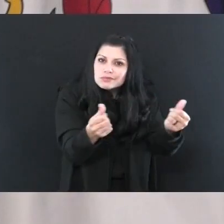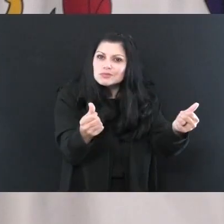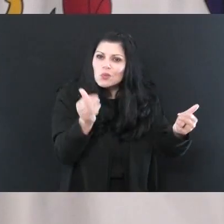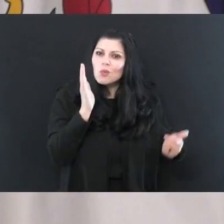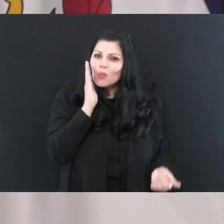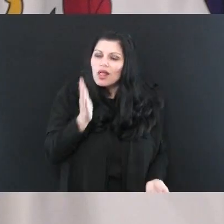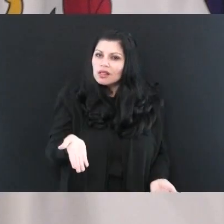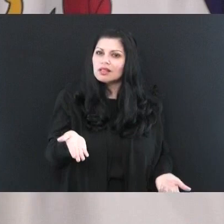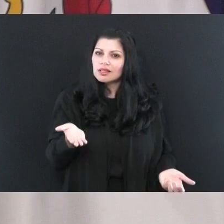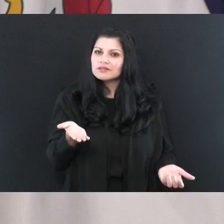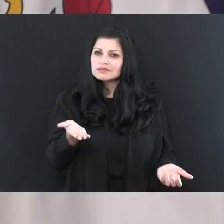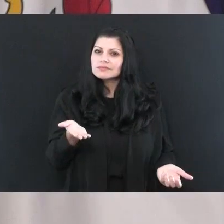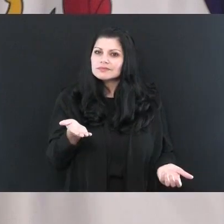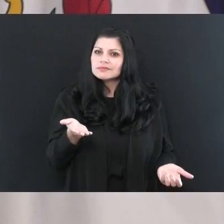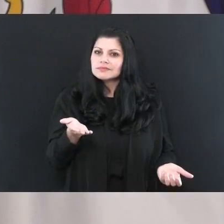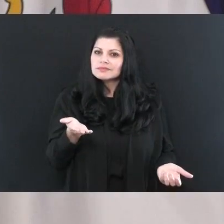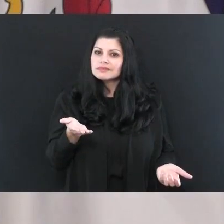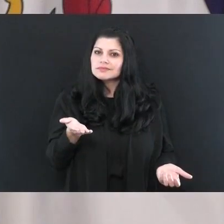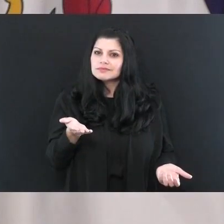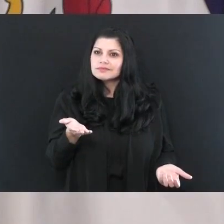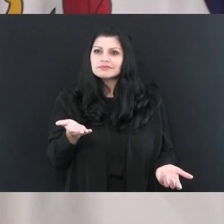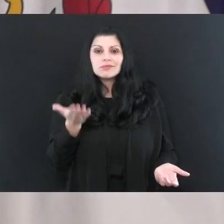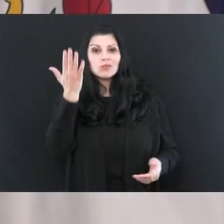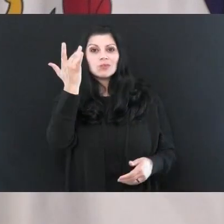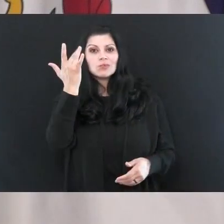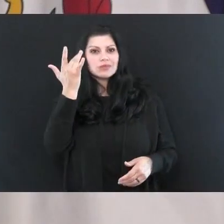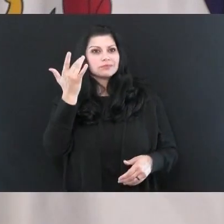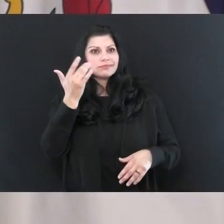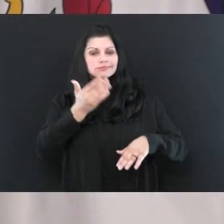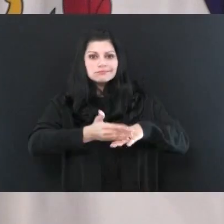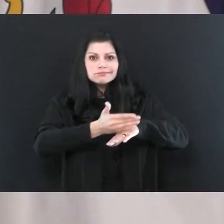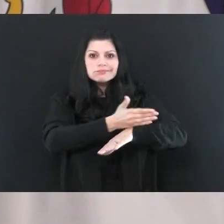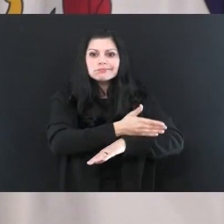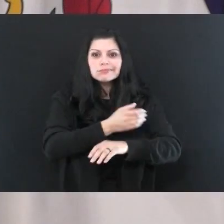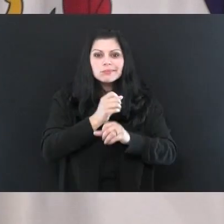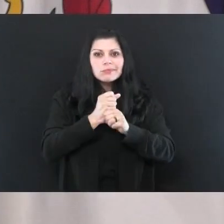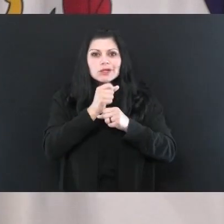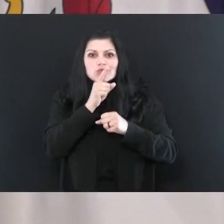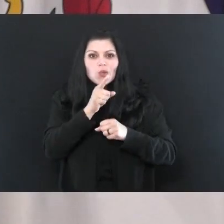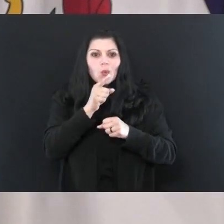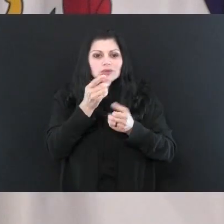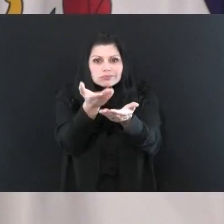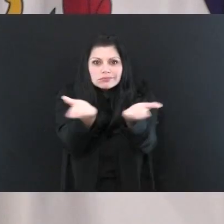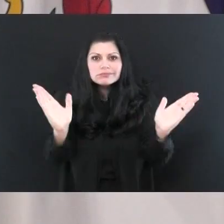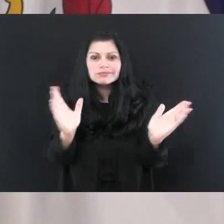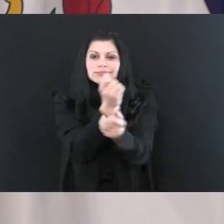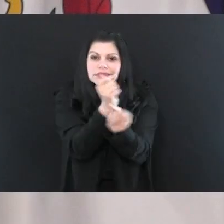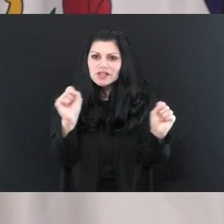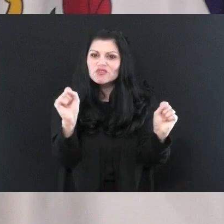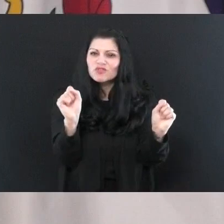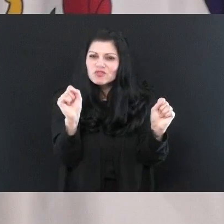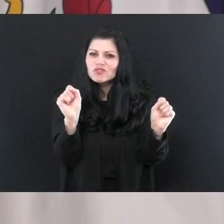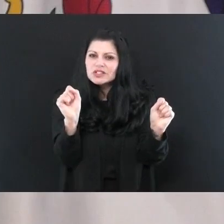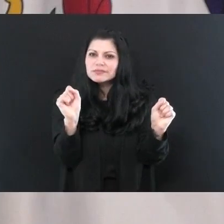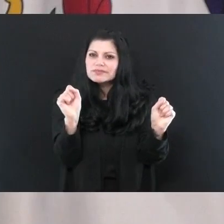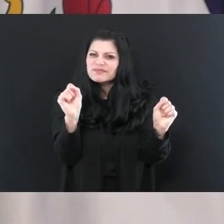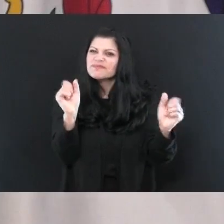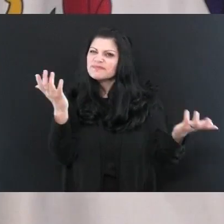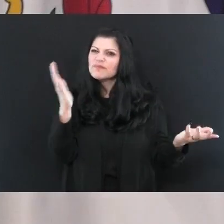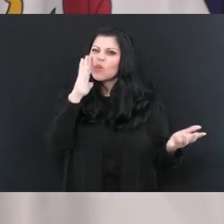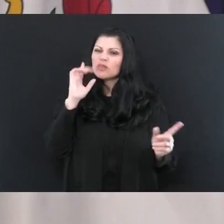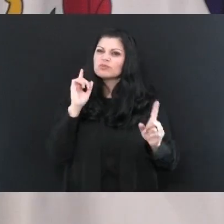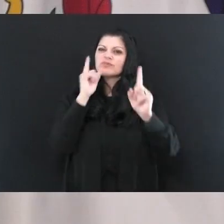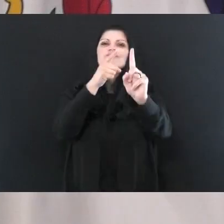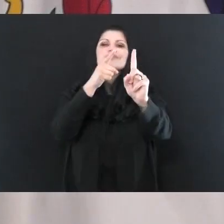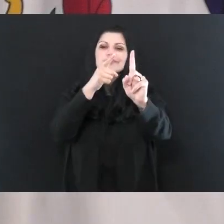do and everything in order to ensure the safety of all involved, and that's what we're going to continue